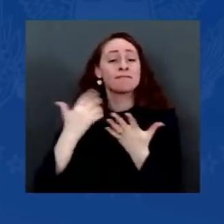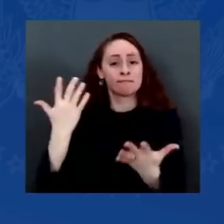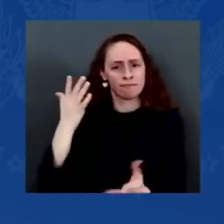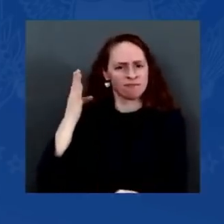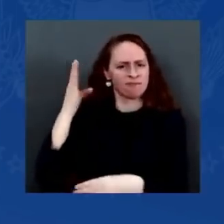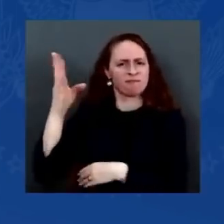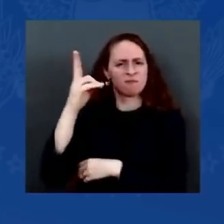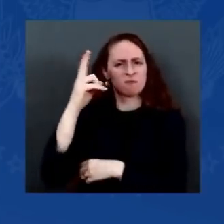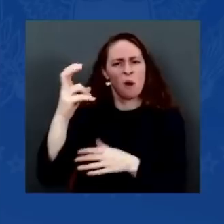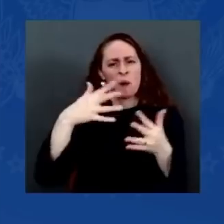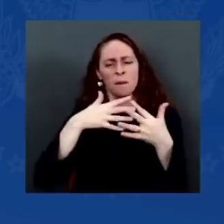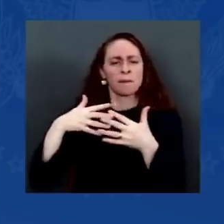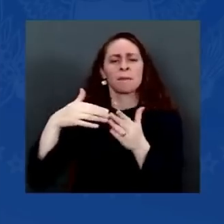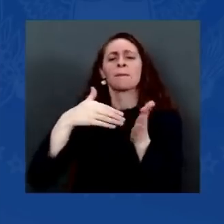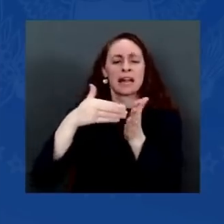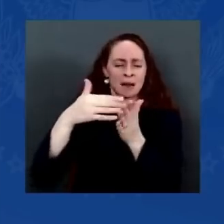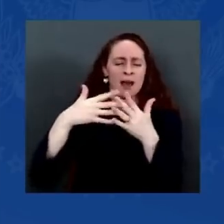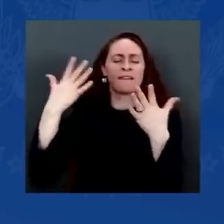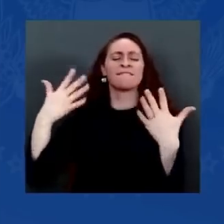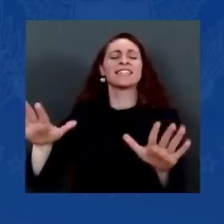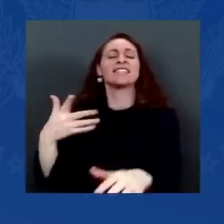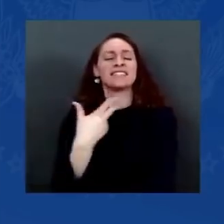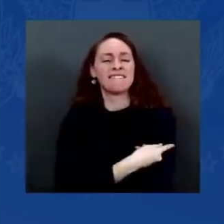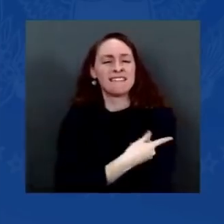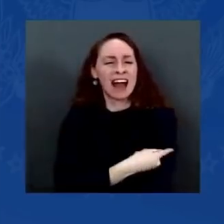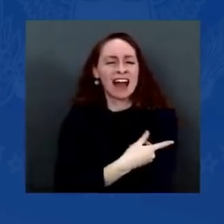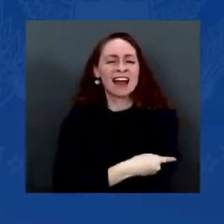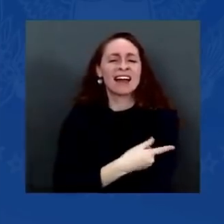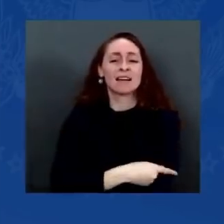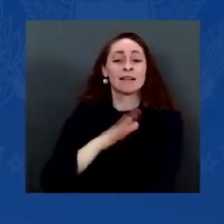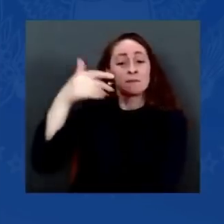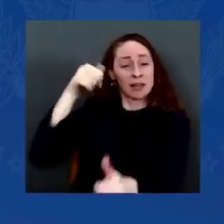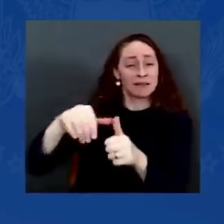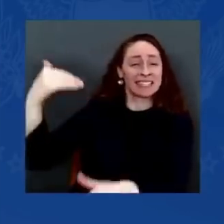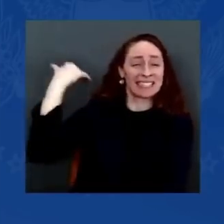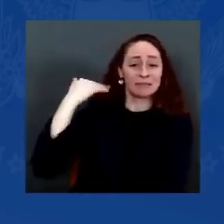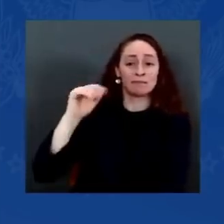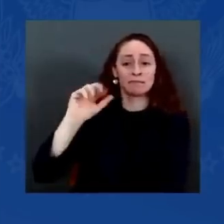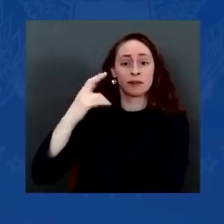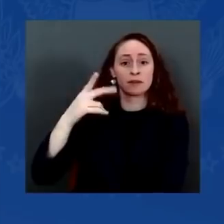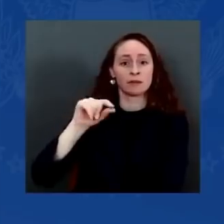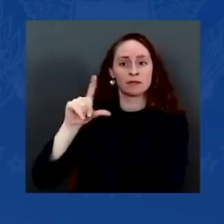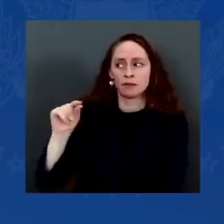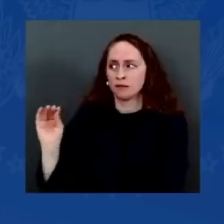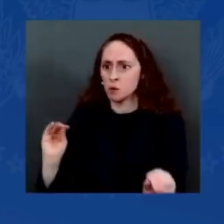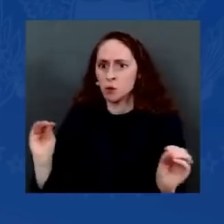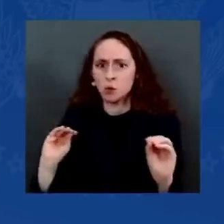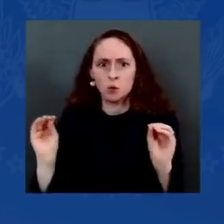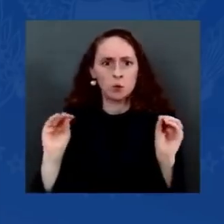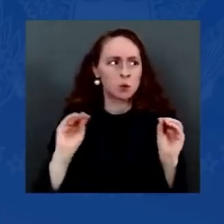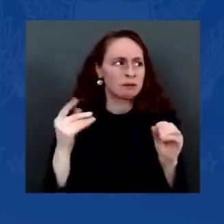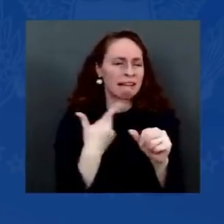of 2020, no one was fully vaccinated. What that means is today, a